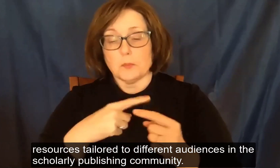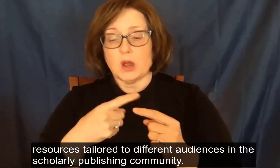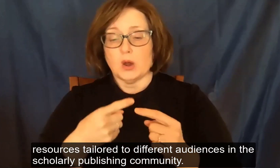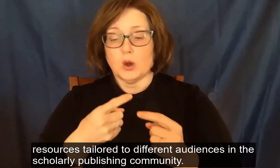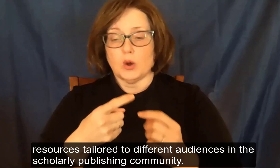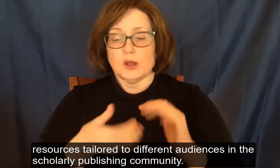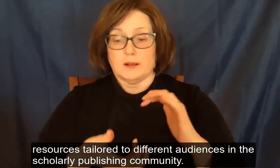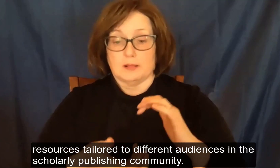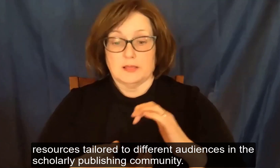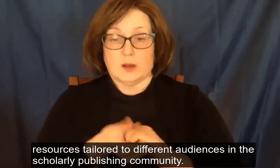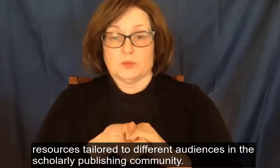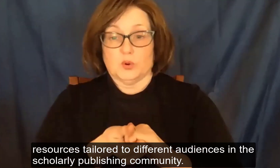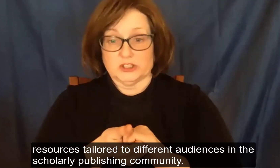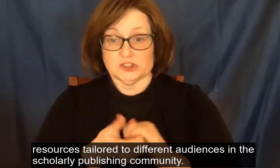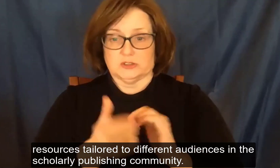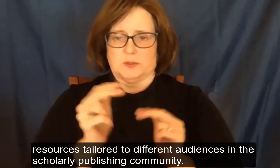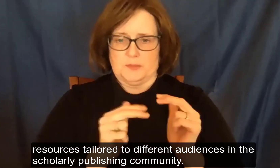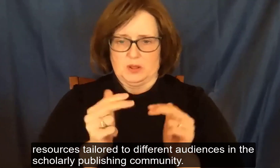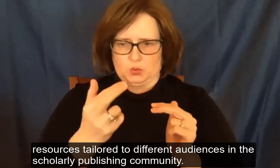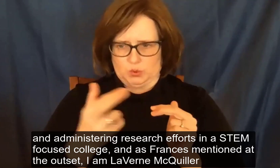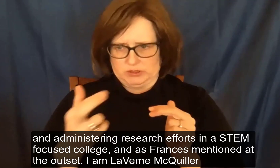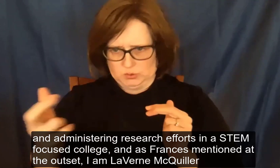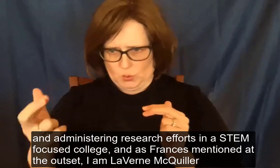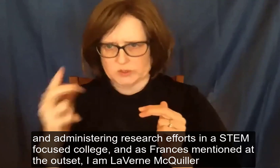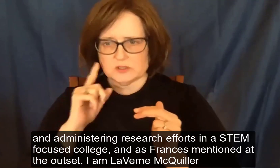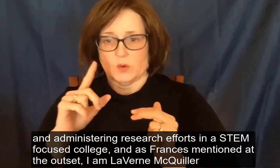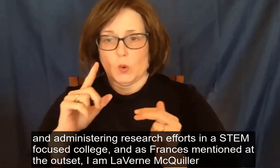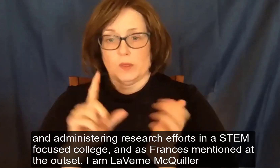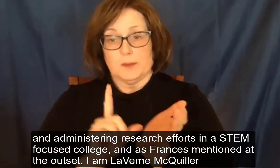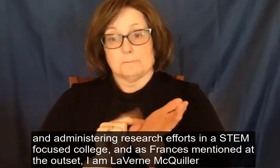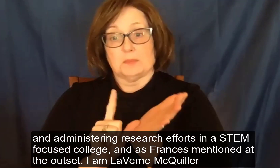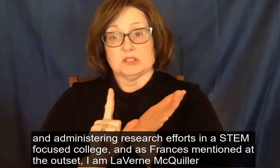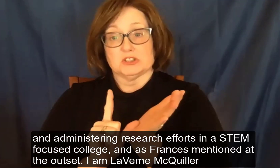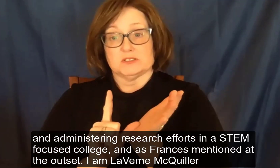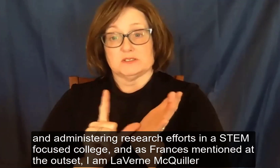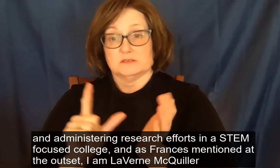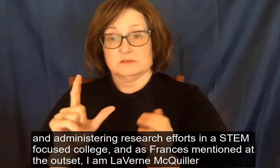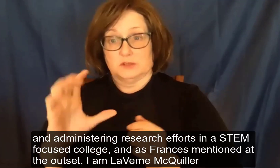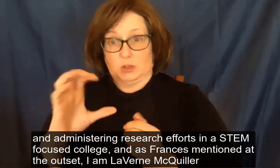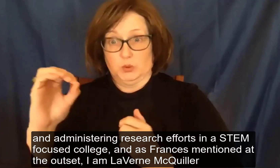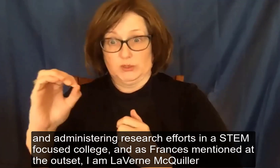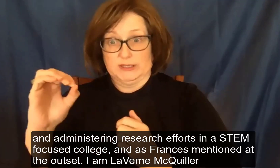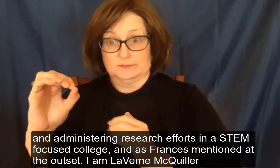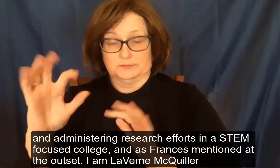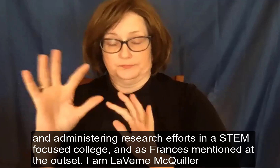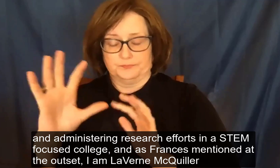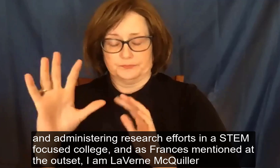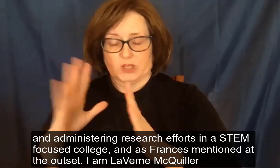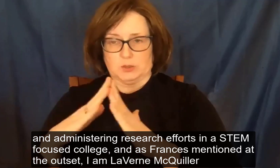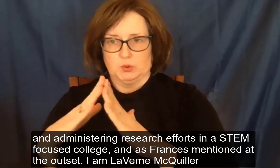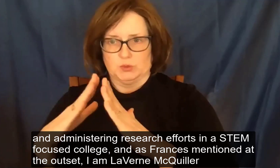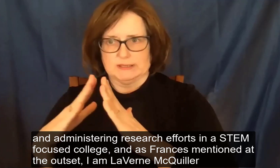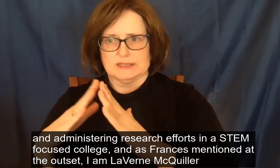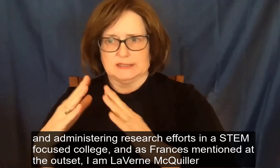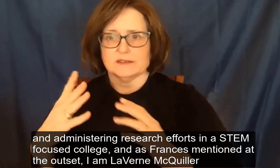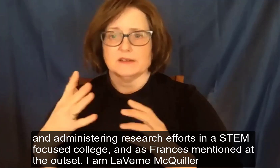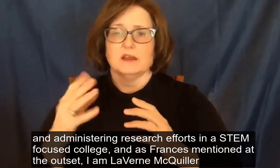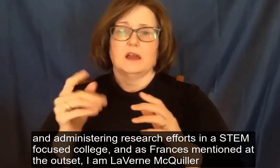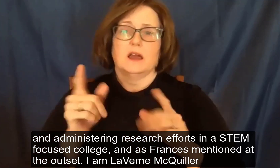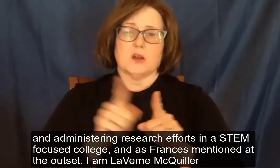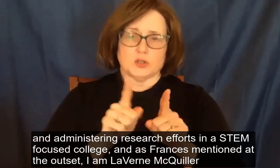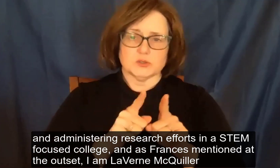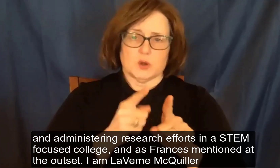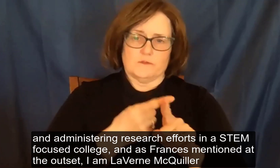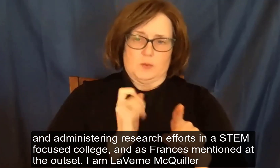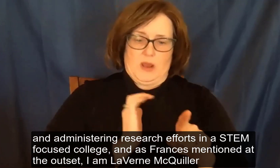scholarly publication or publishing community, and administering research efforts in a STEM-focused college. And as Frances